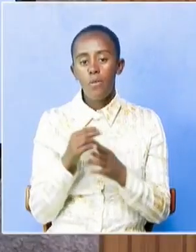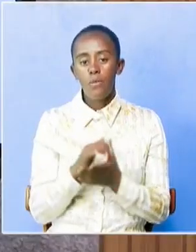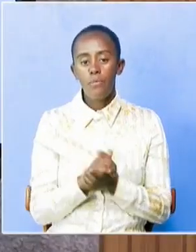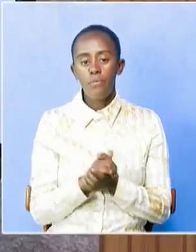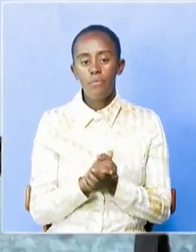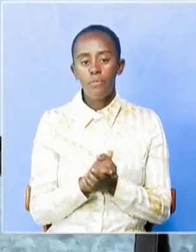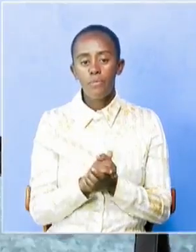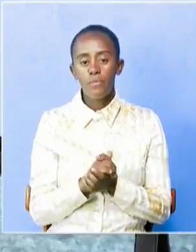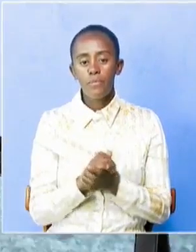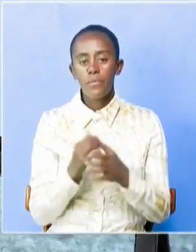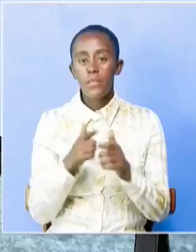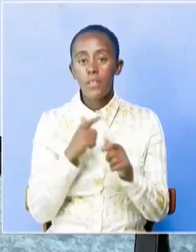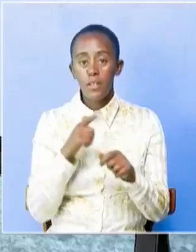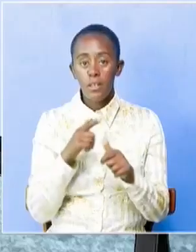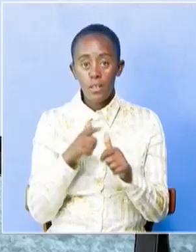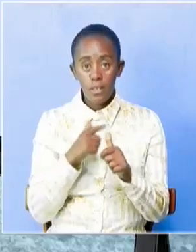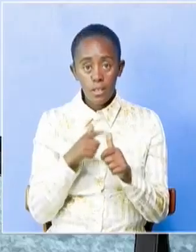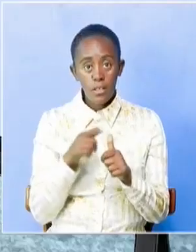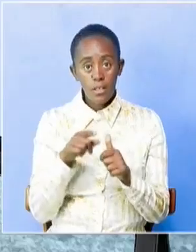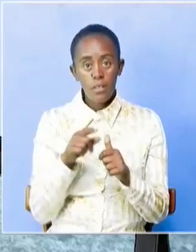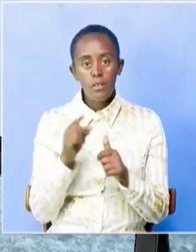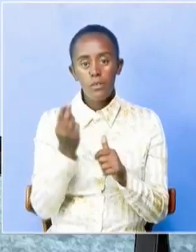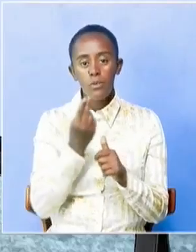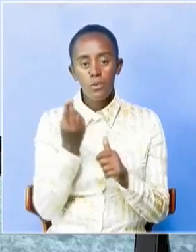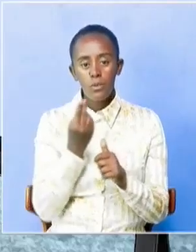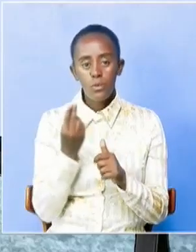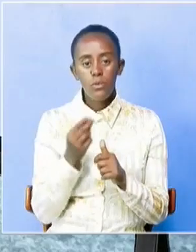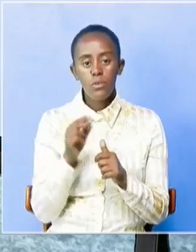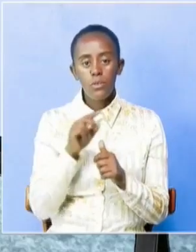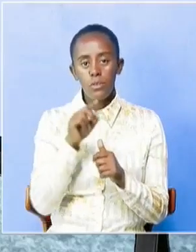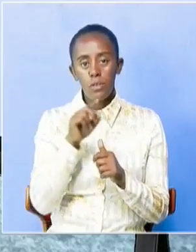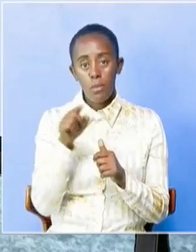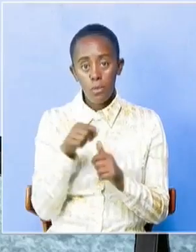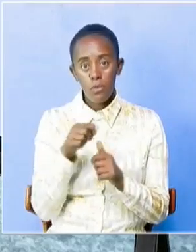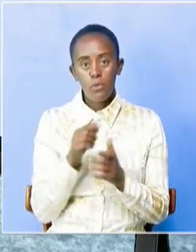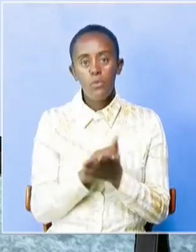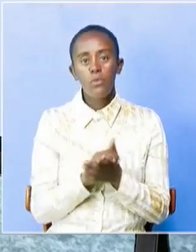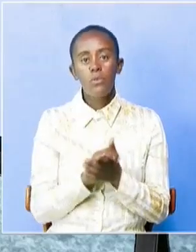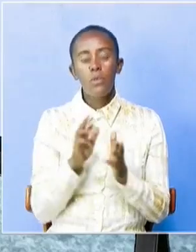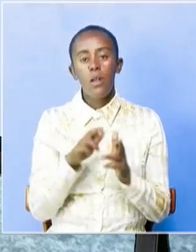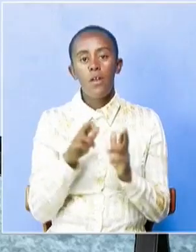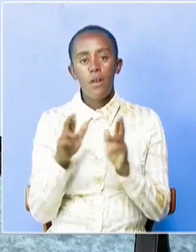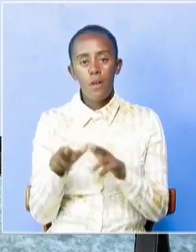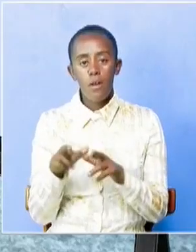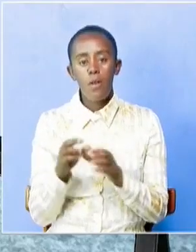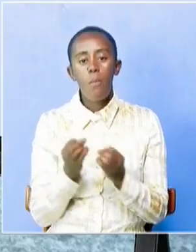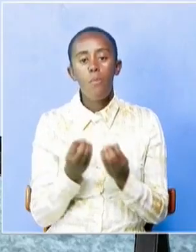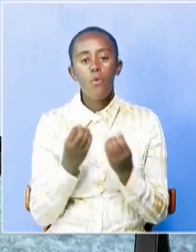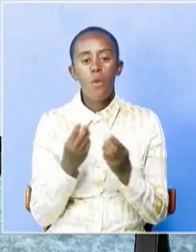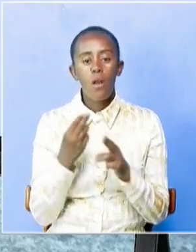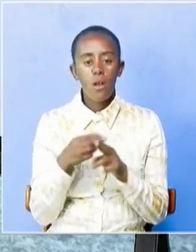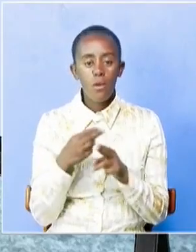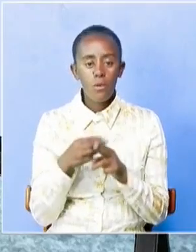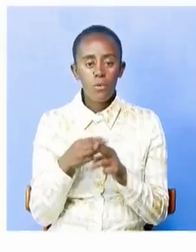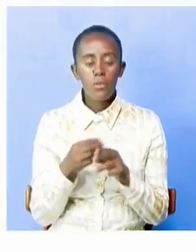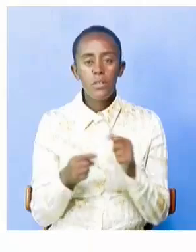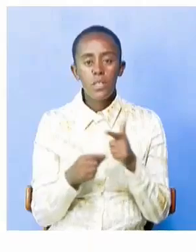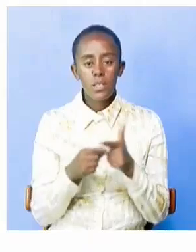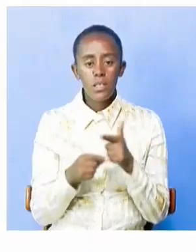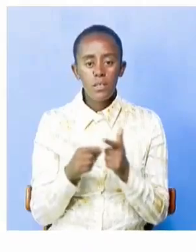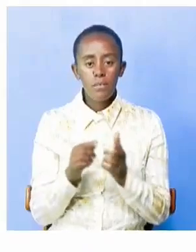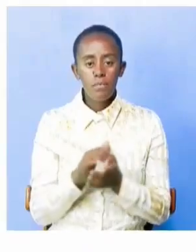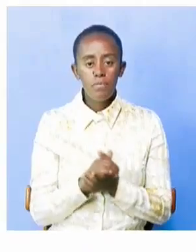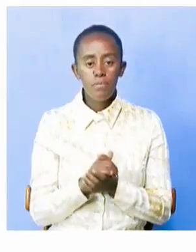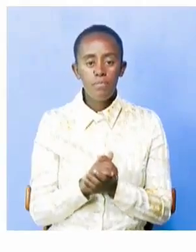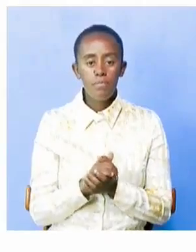This is the first way to use apostrophe with regular plural nouns. The